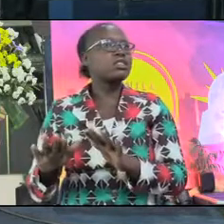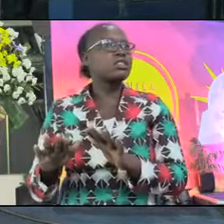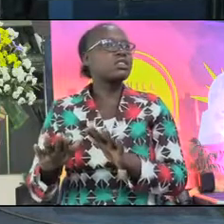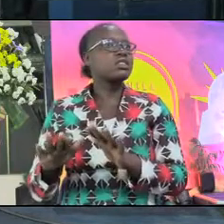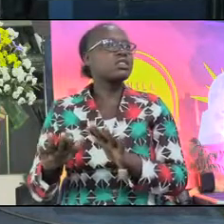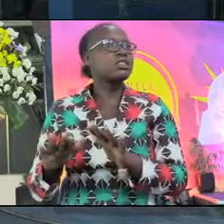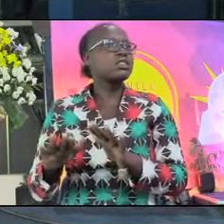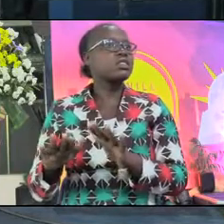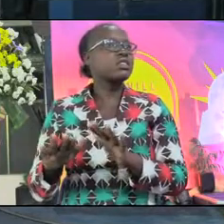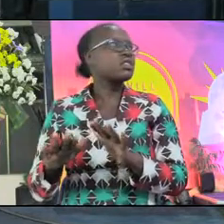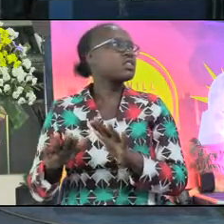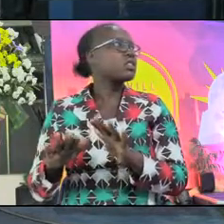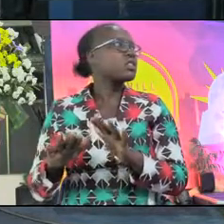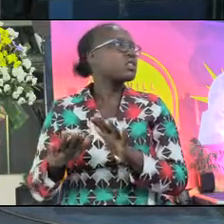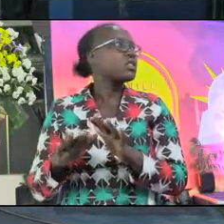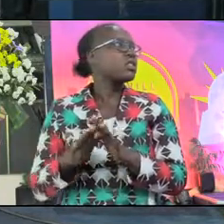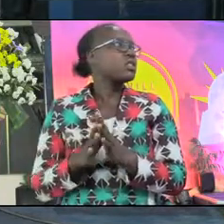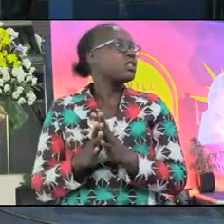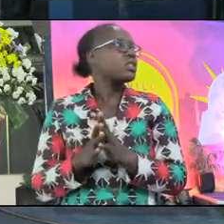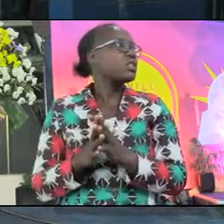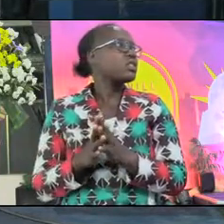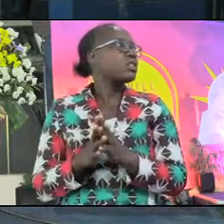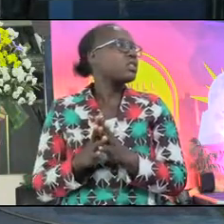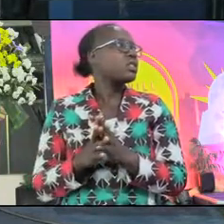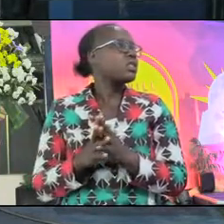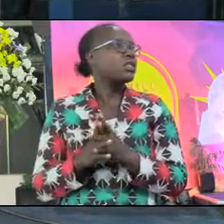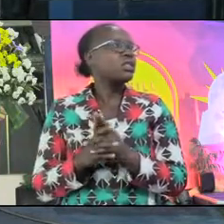that don't matter? You know,